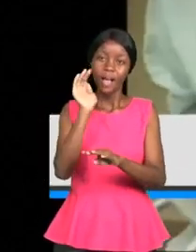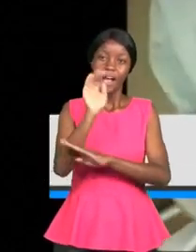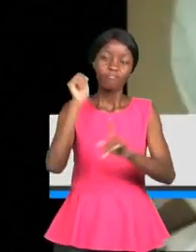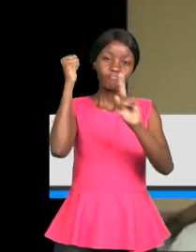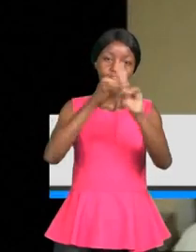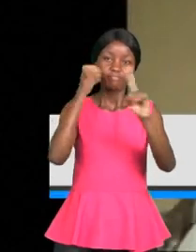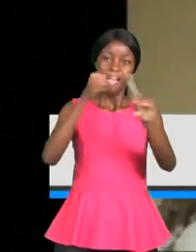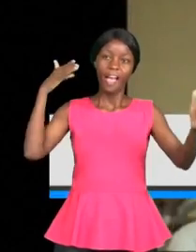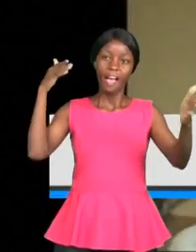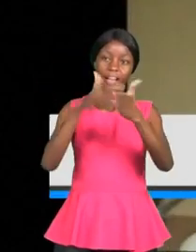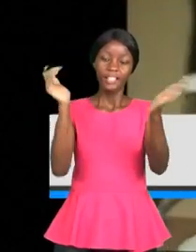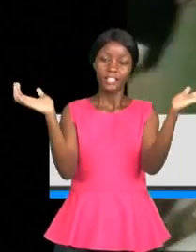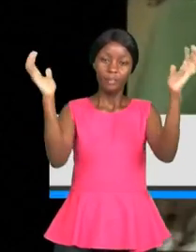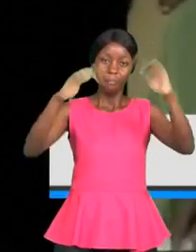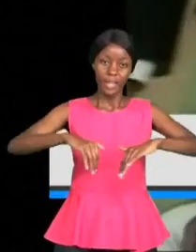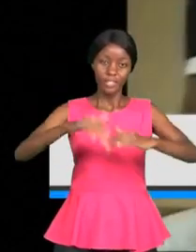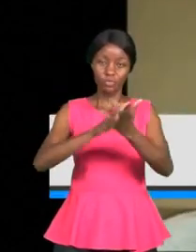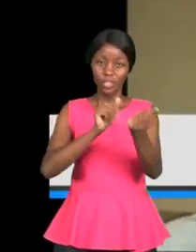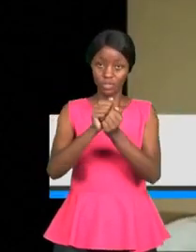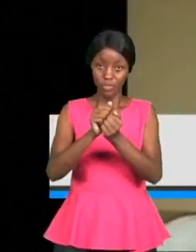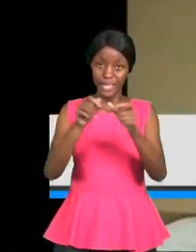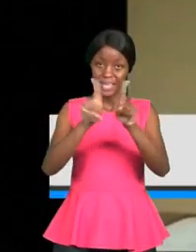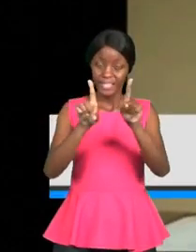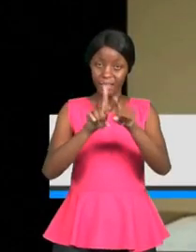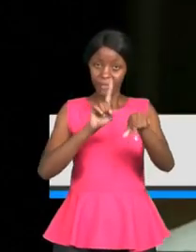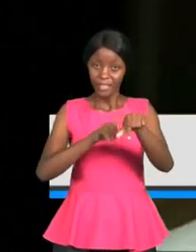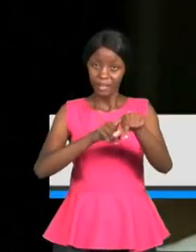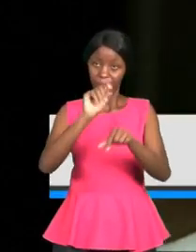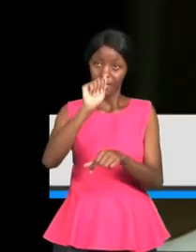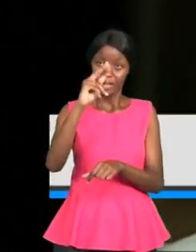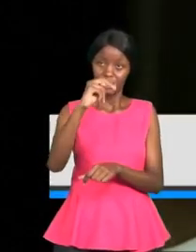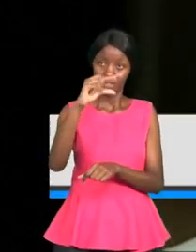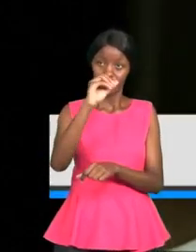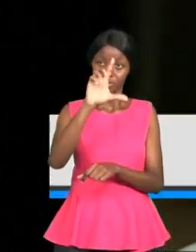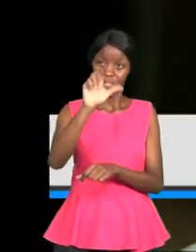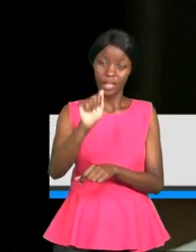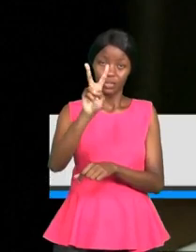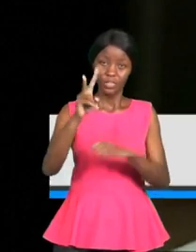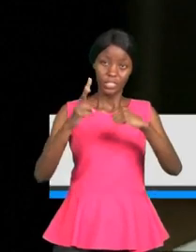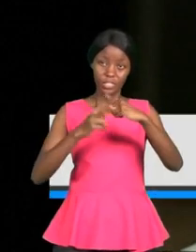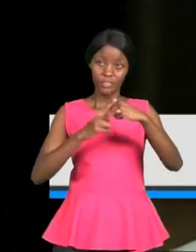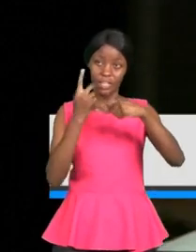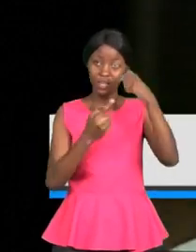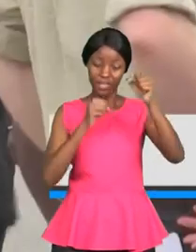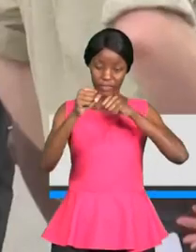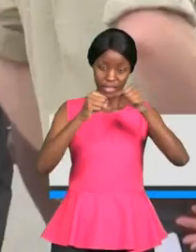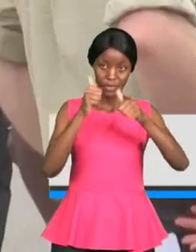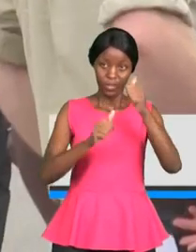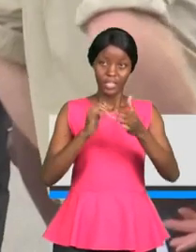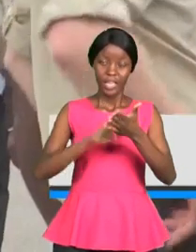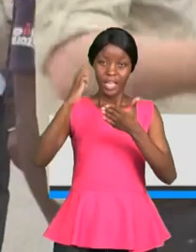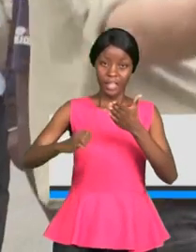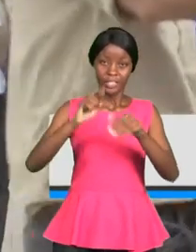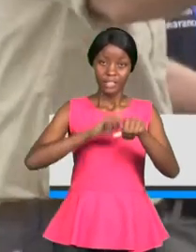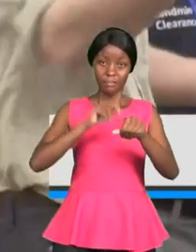was photographed. The landmines were planted during Angola's 27-year civil war, which ended in 2002. Many